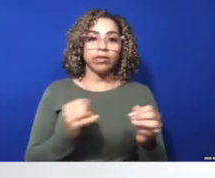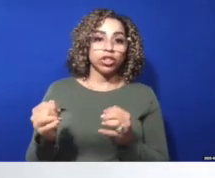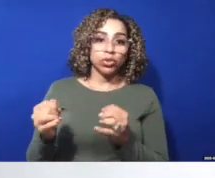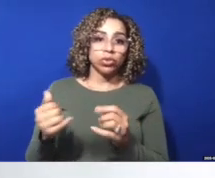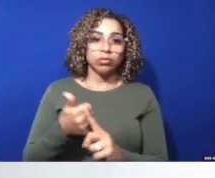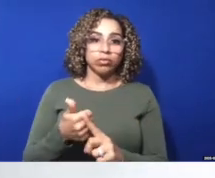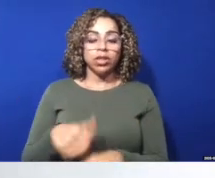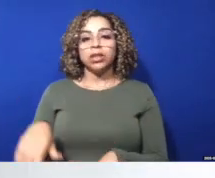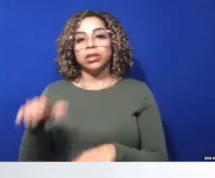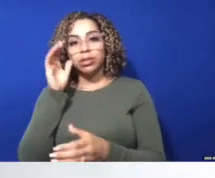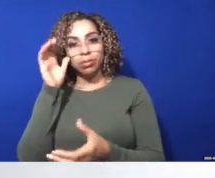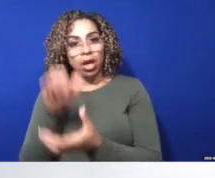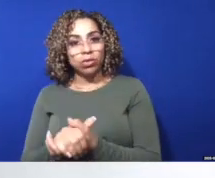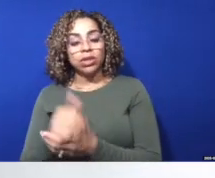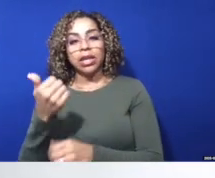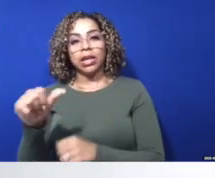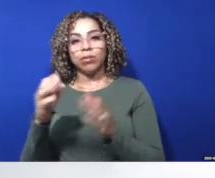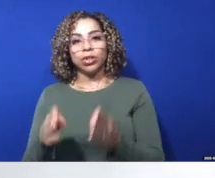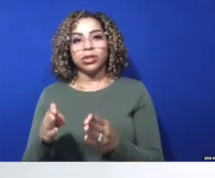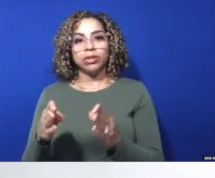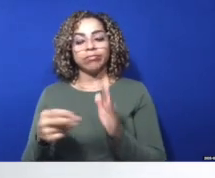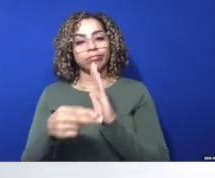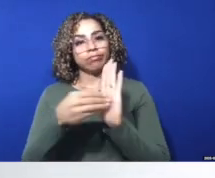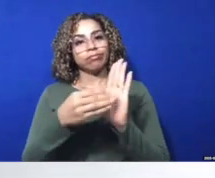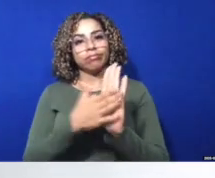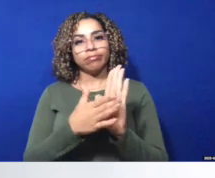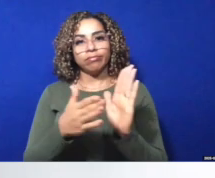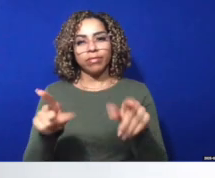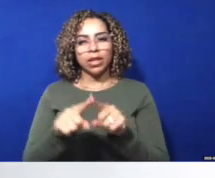anyone claimed as a dependent on taxes. Next slide.